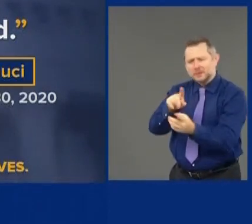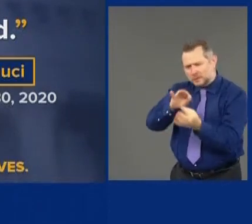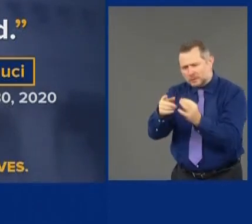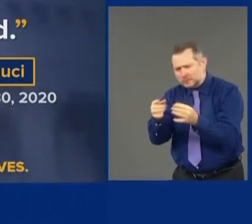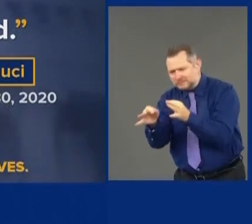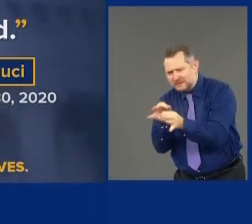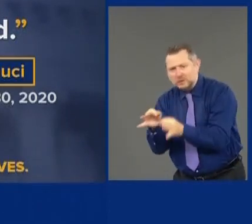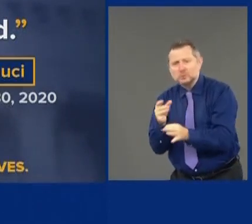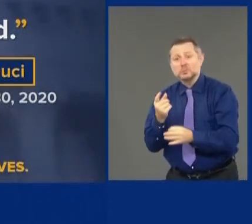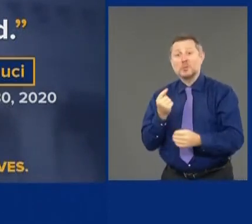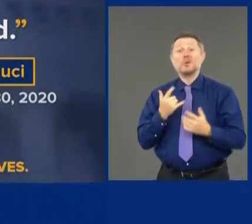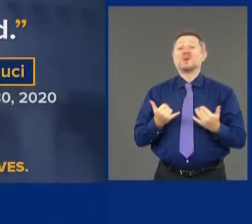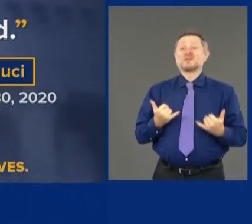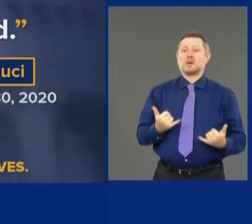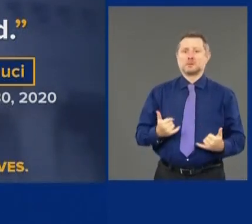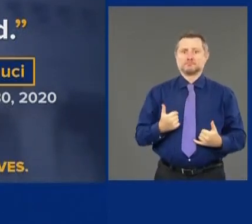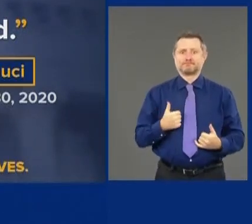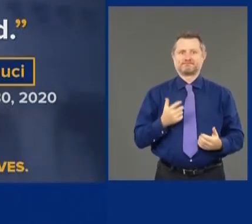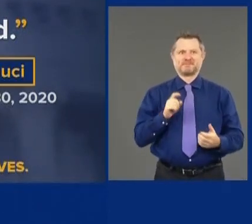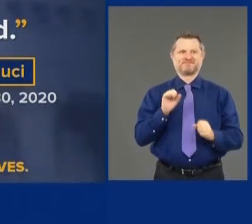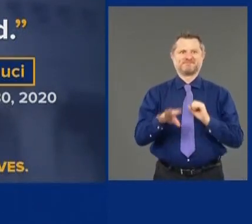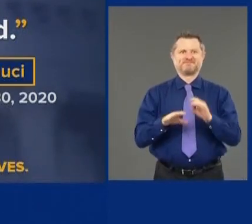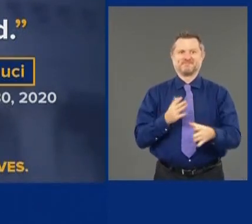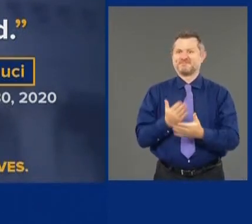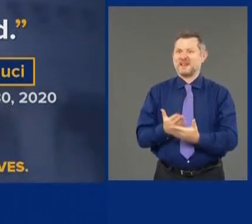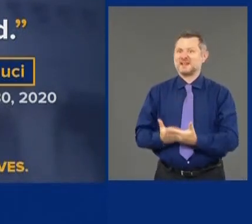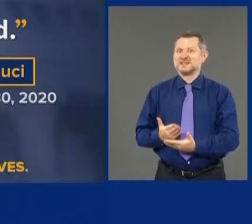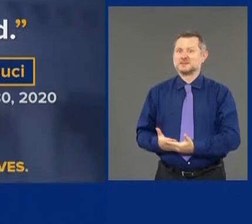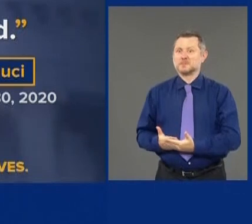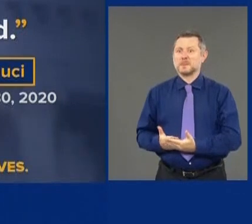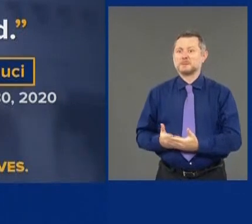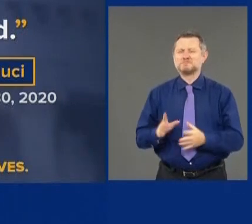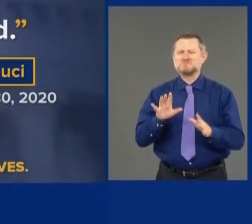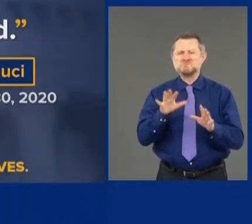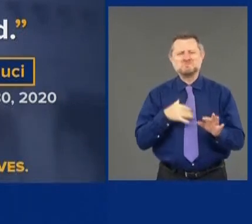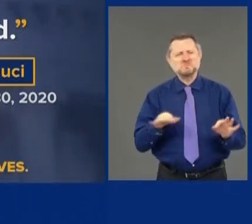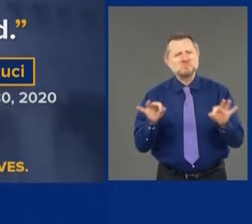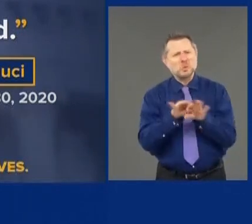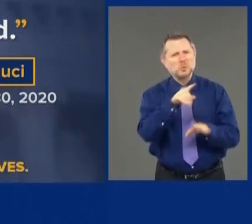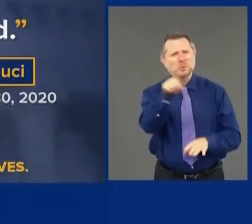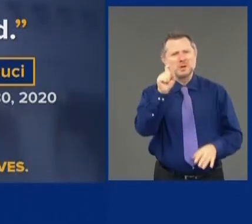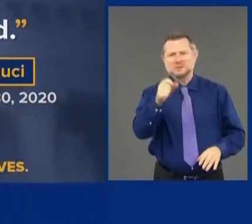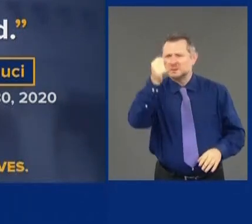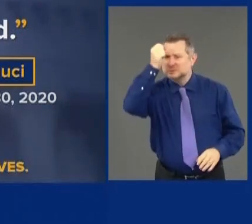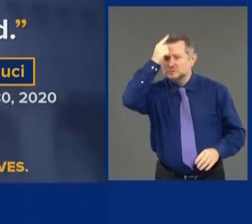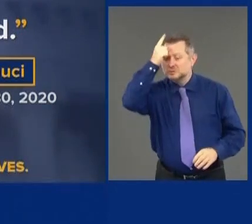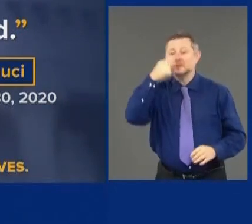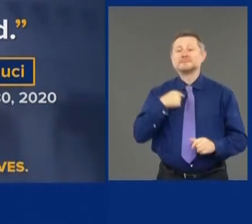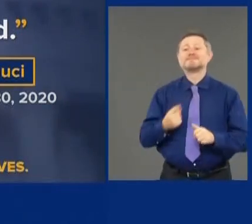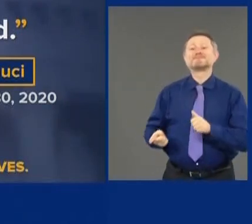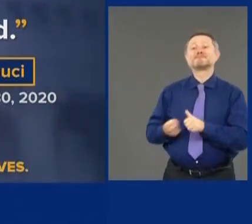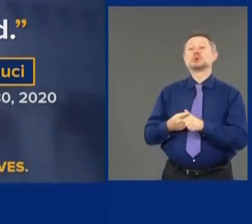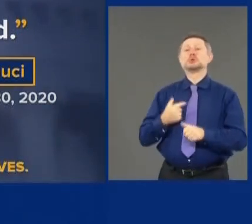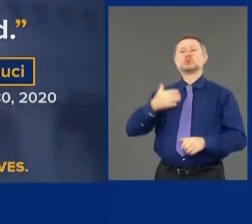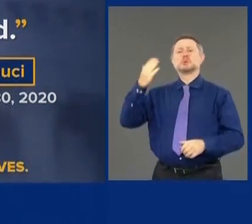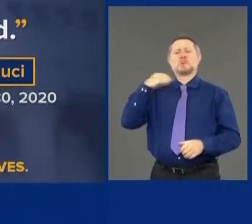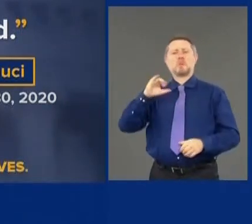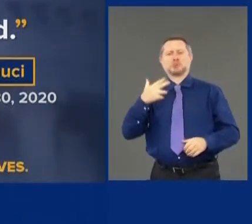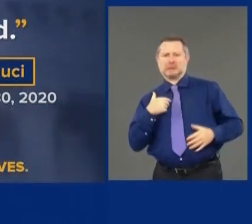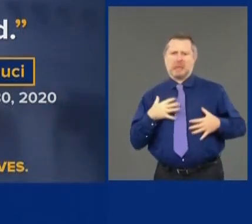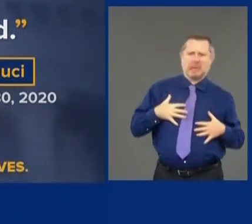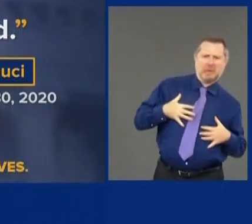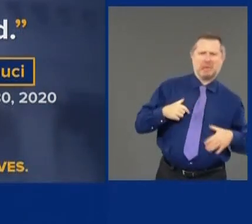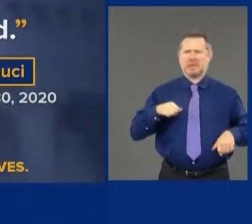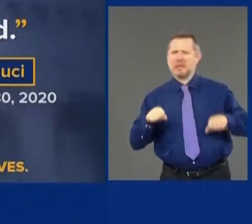That's a very important point to understand. I didn't understand it in the beginning. I thought they were projecting, like a